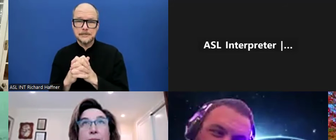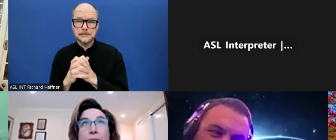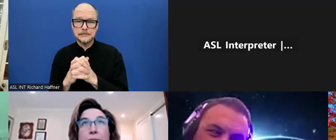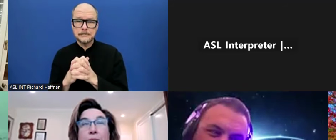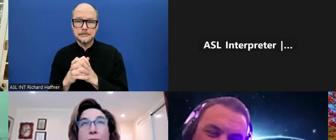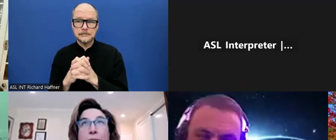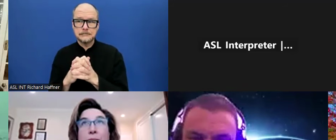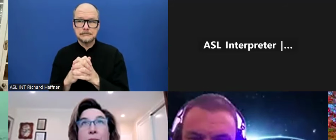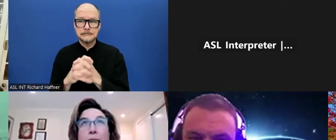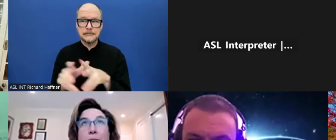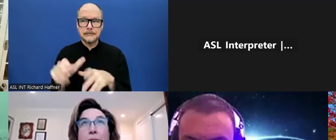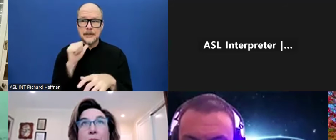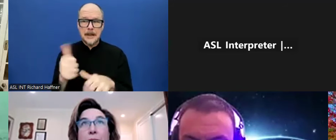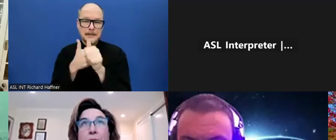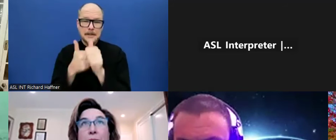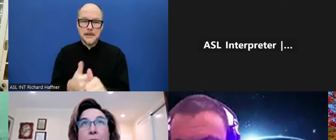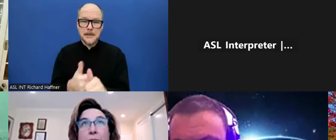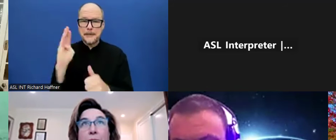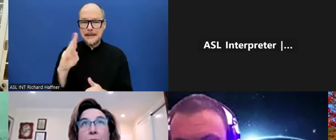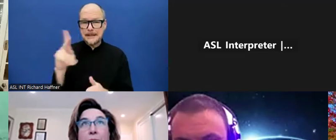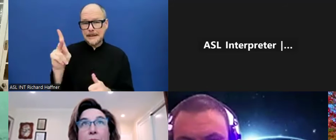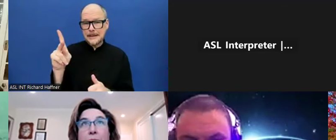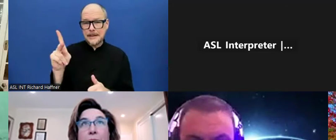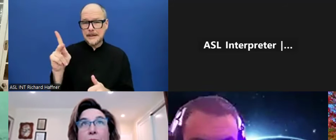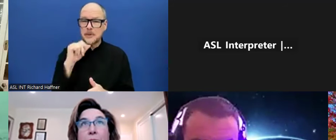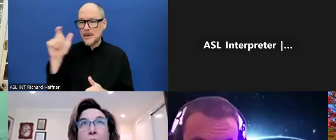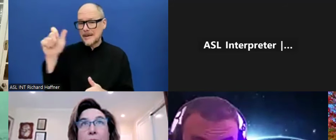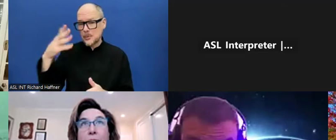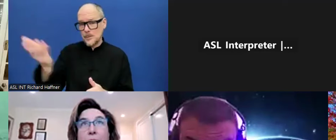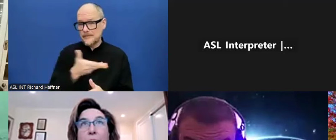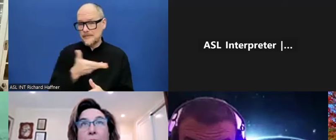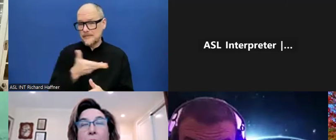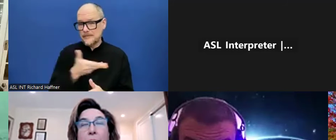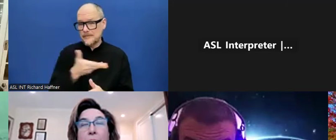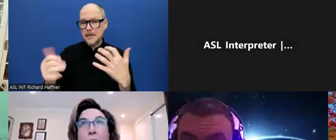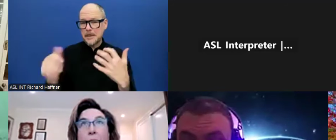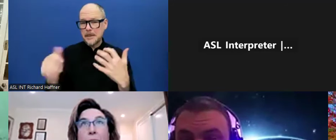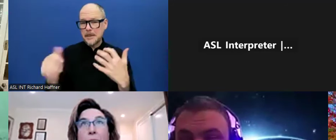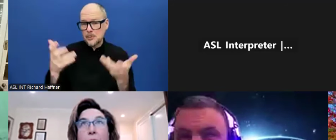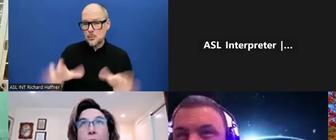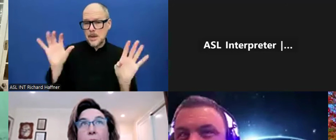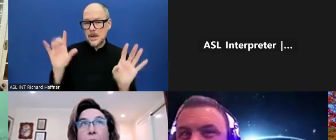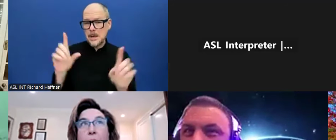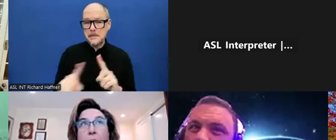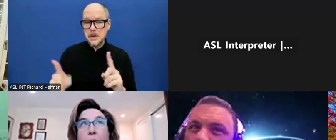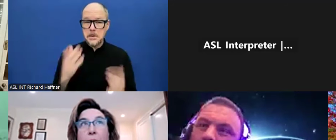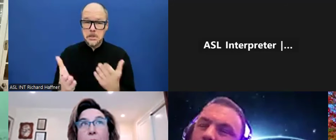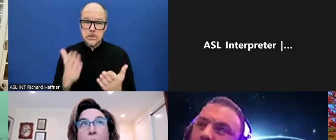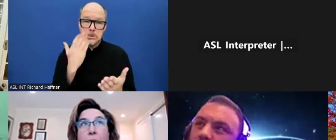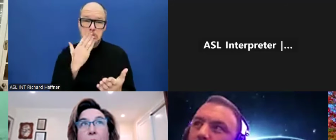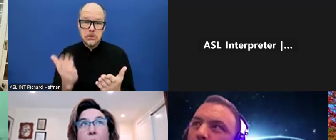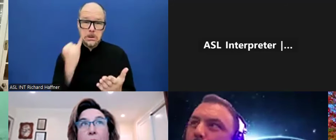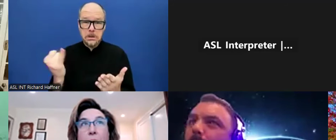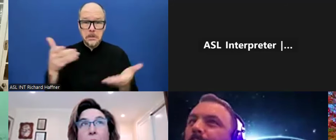They're not subject to Bagley King, so they don't have to invite the public if they don't want, but I think it would be a good idea to invite the